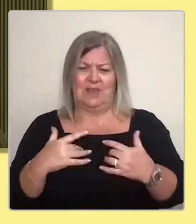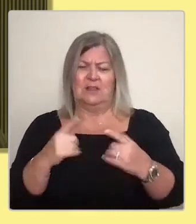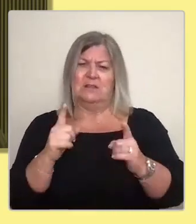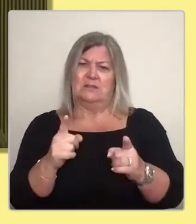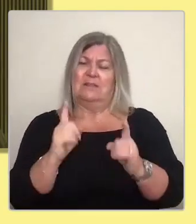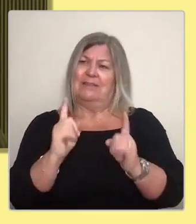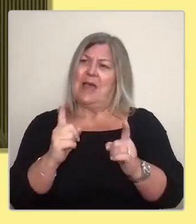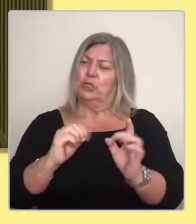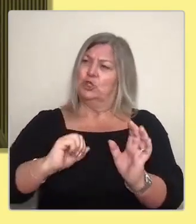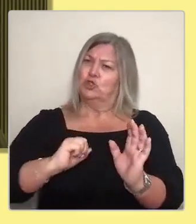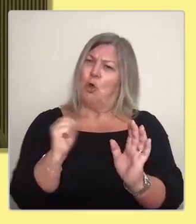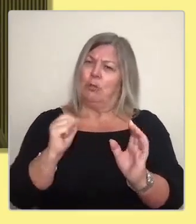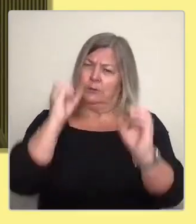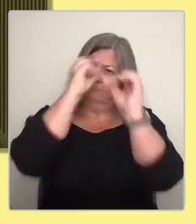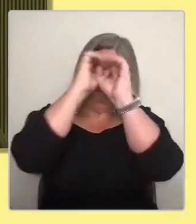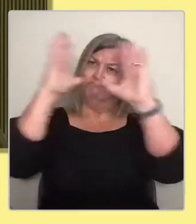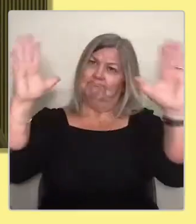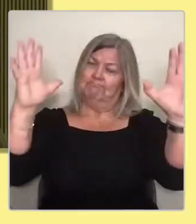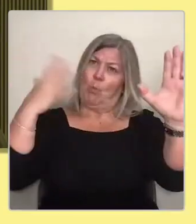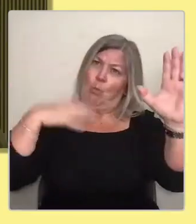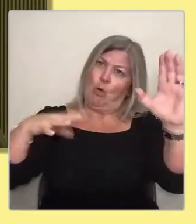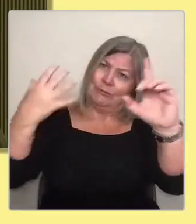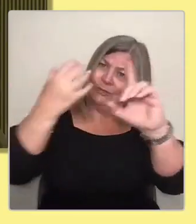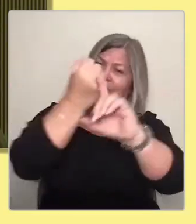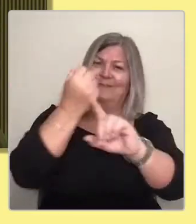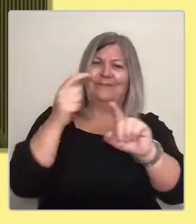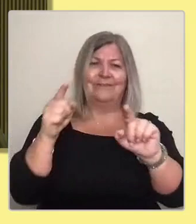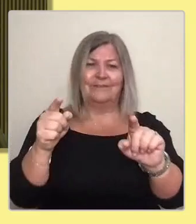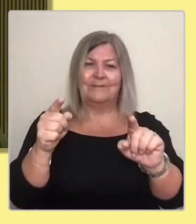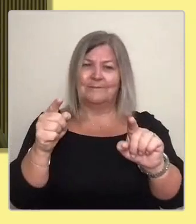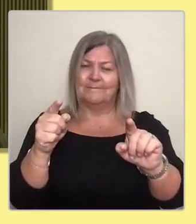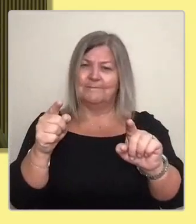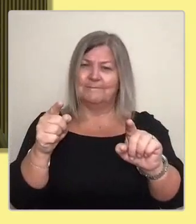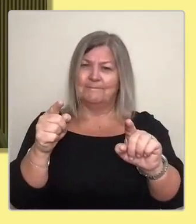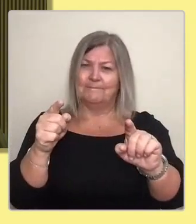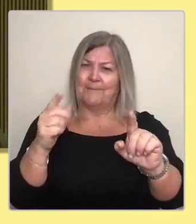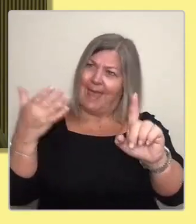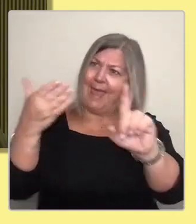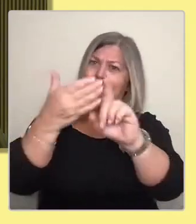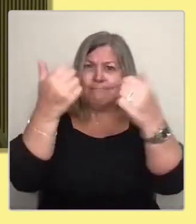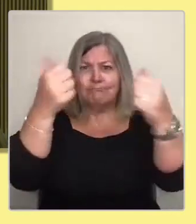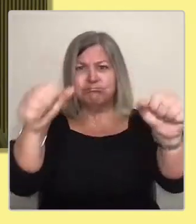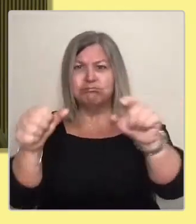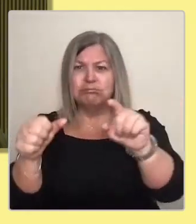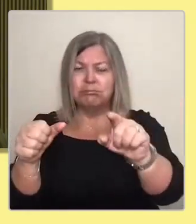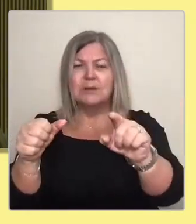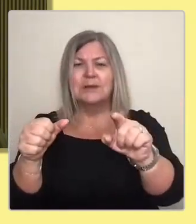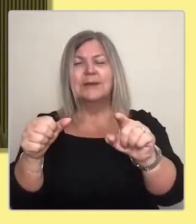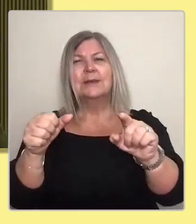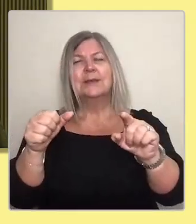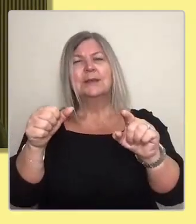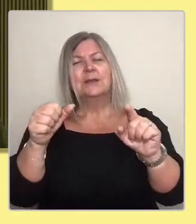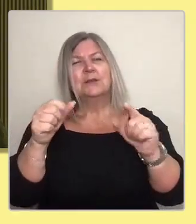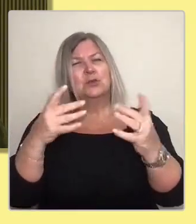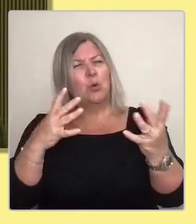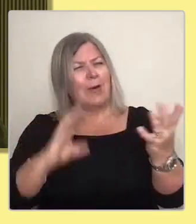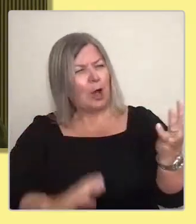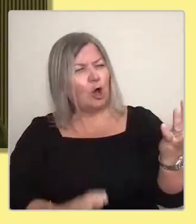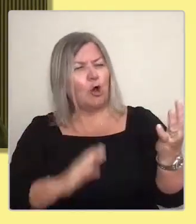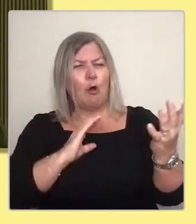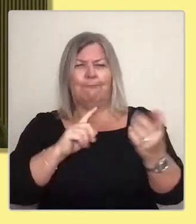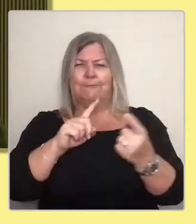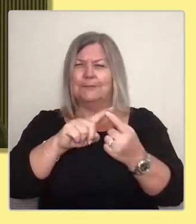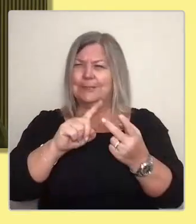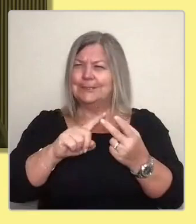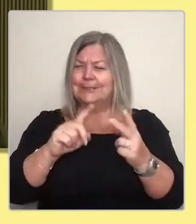Scotland that we want to see, the type of Scotland that we want to get to. So it was this idea of that confidence, that hope, that